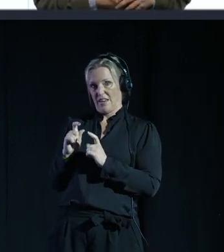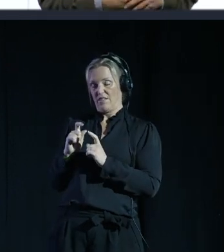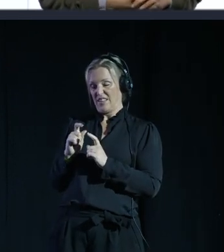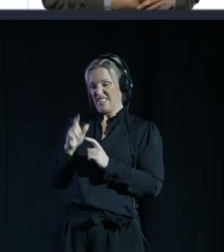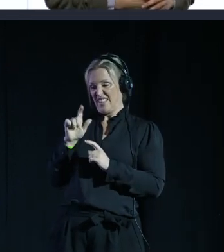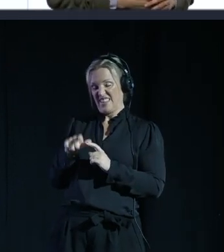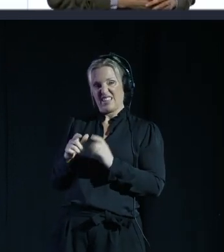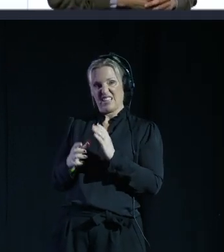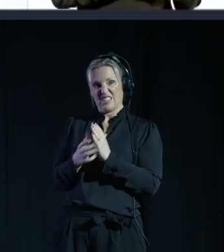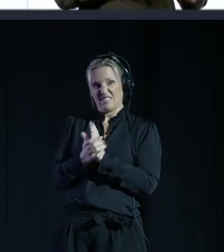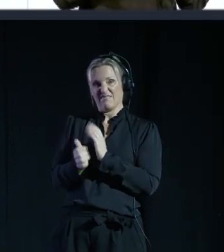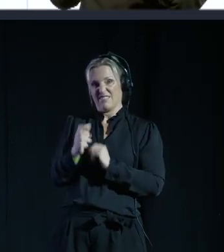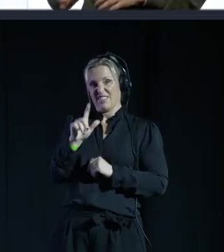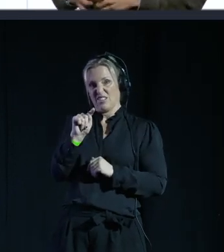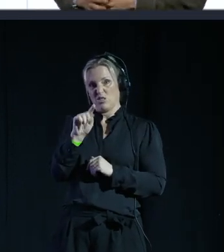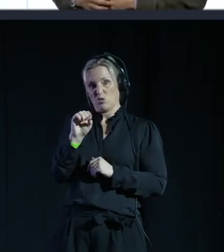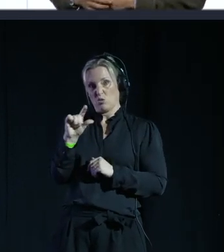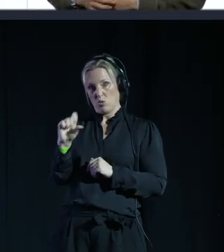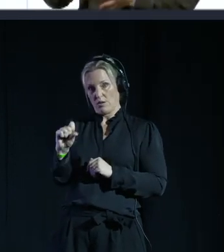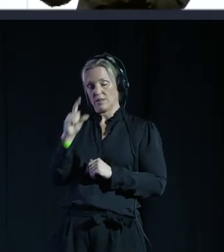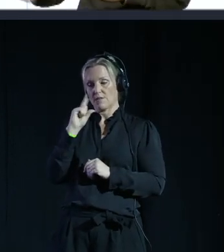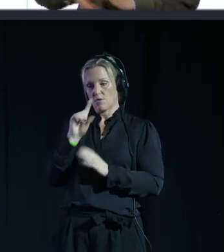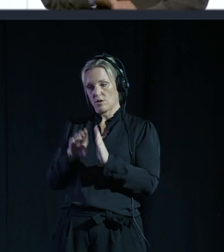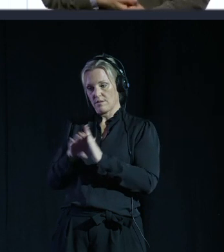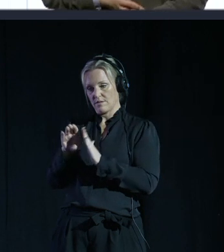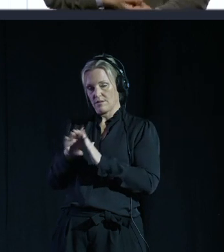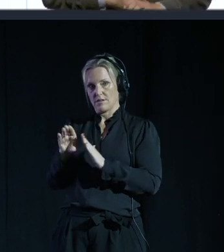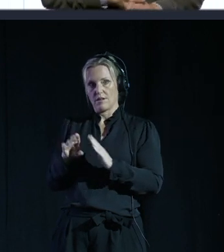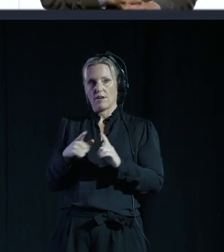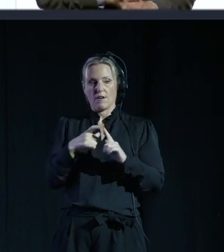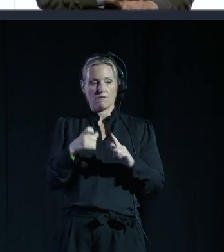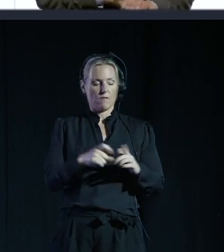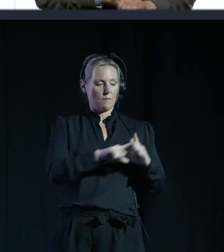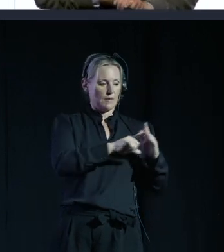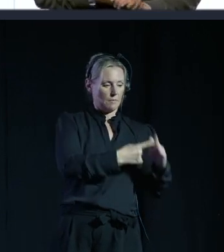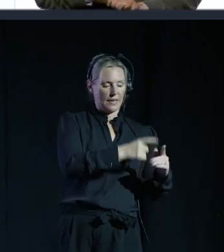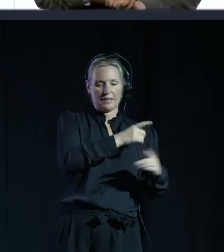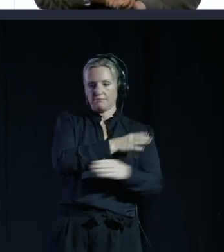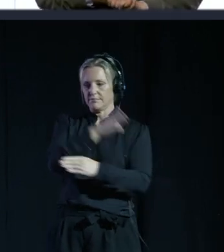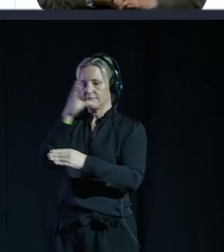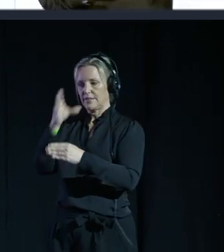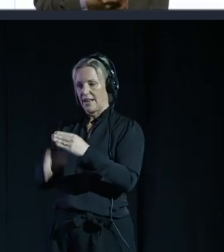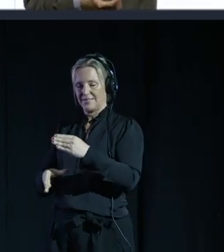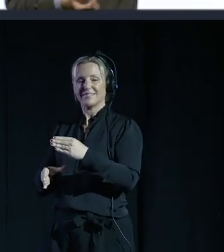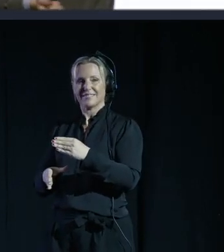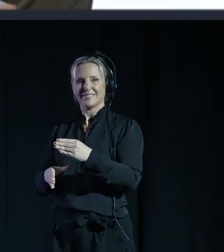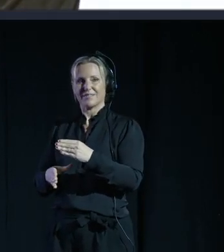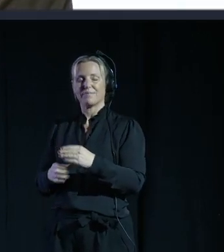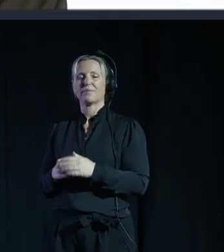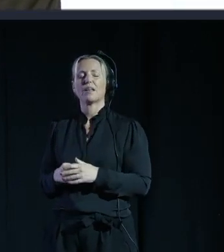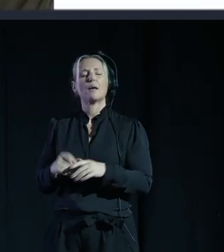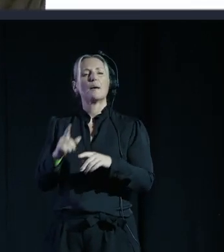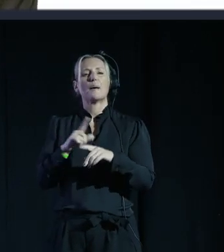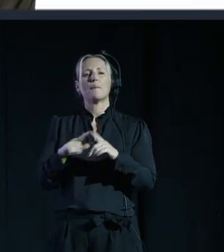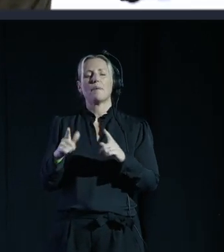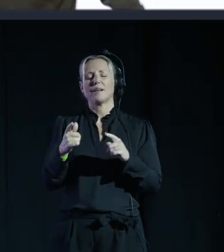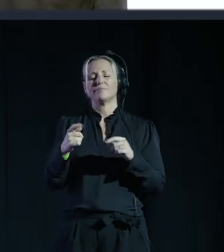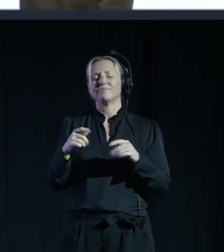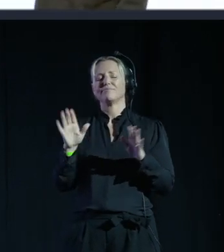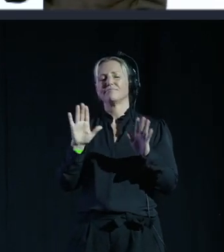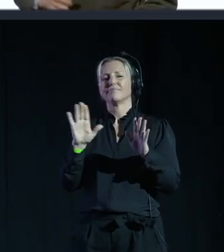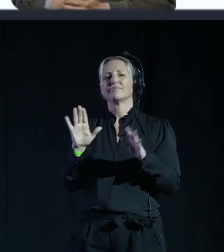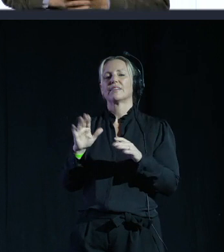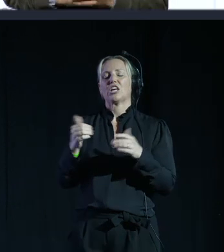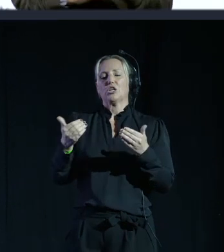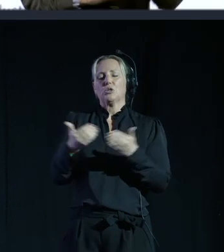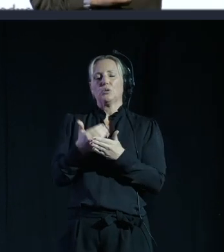these models from beginning to end, all the way through to a new model version and deprecation. But let's take off our producer's hat, put on